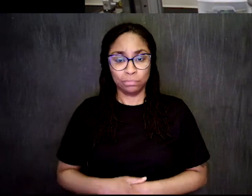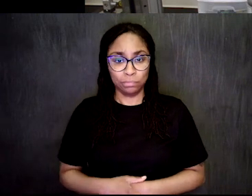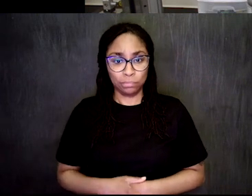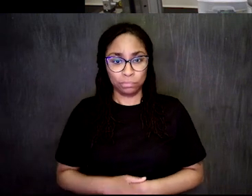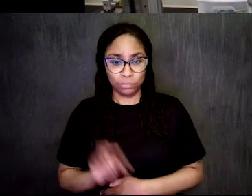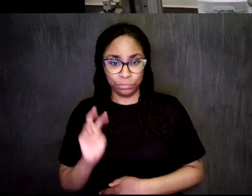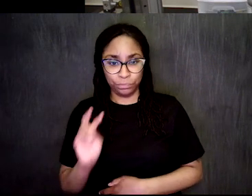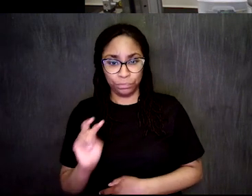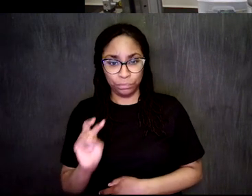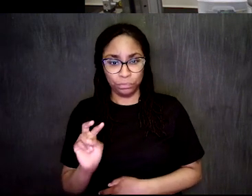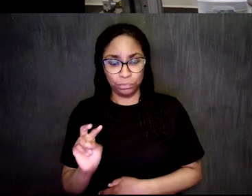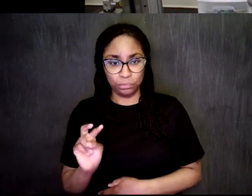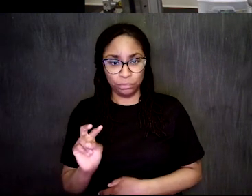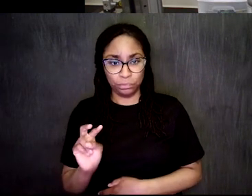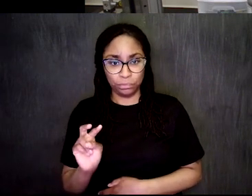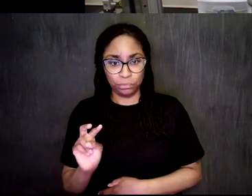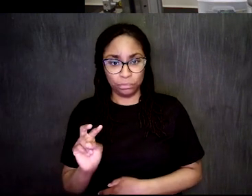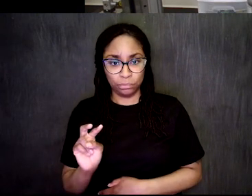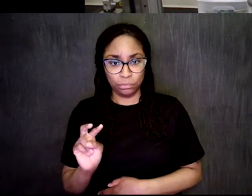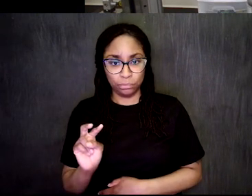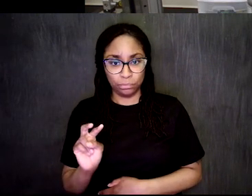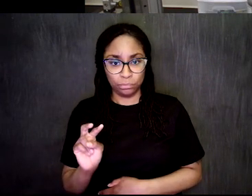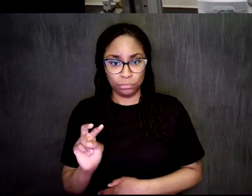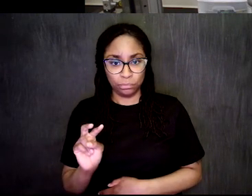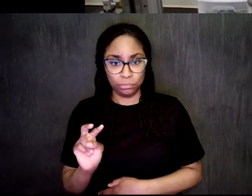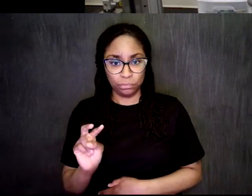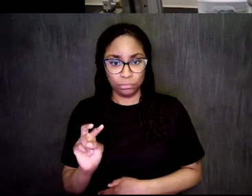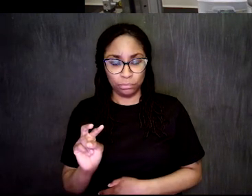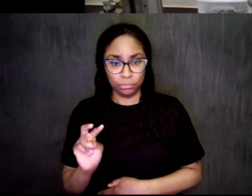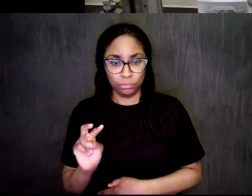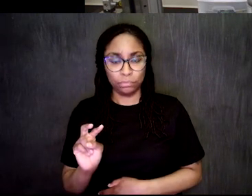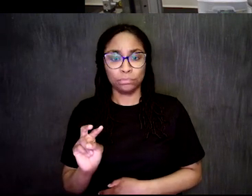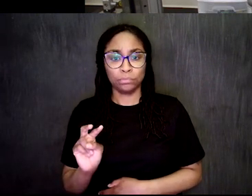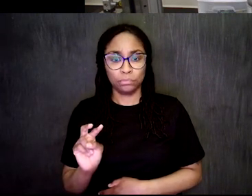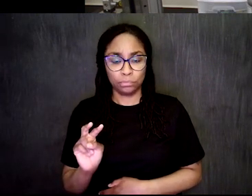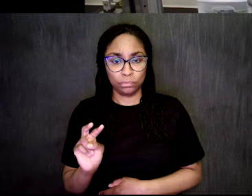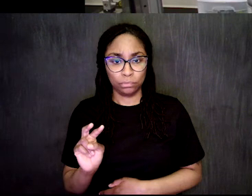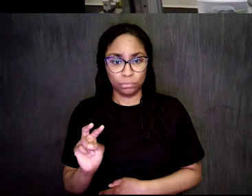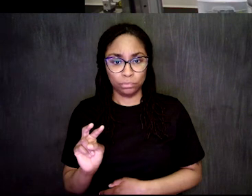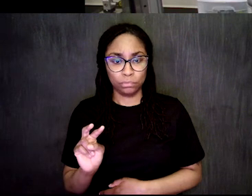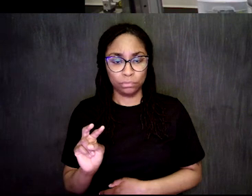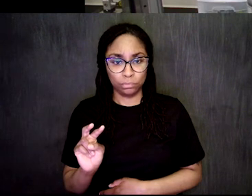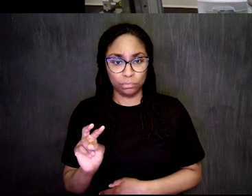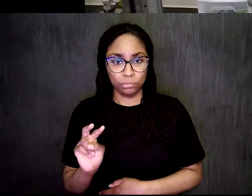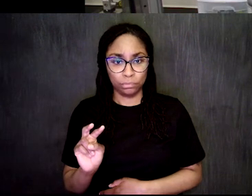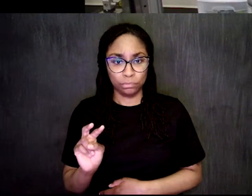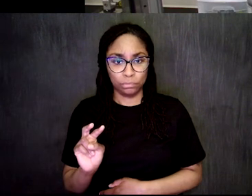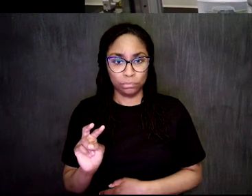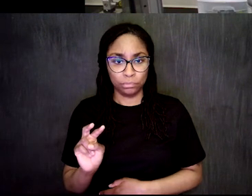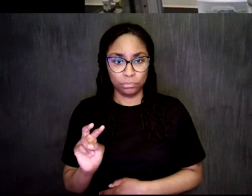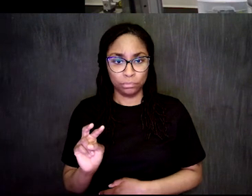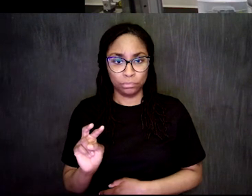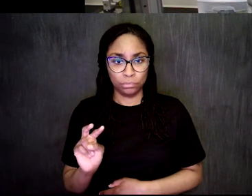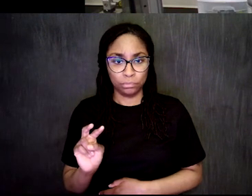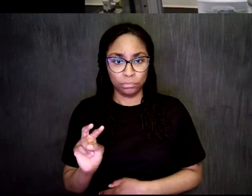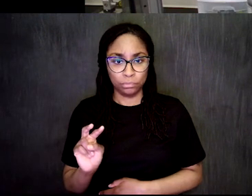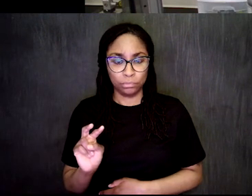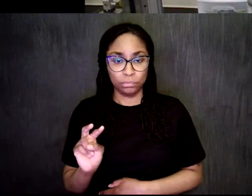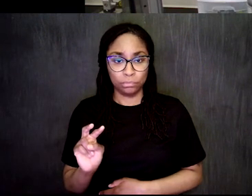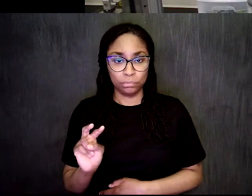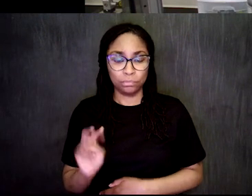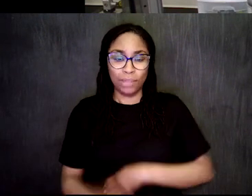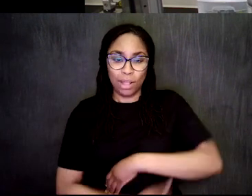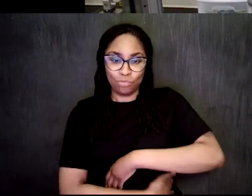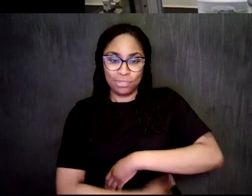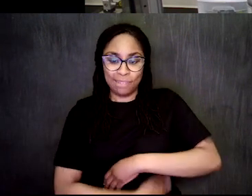bent. And then what I want you to do is put your right foot on top of your left thigh. This is going to be